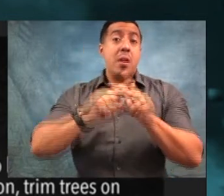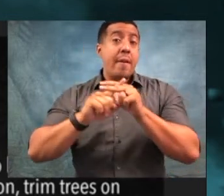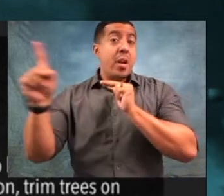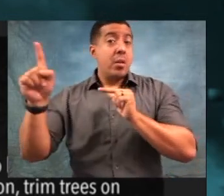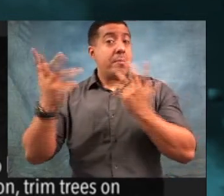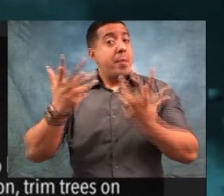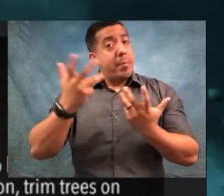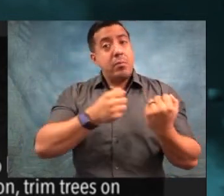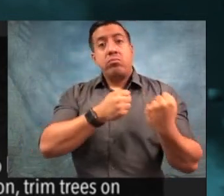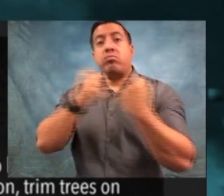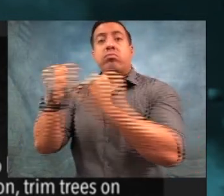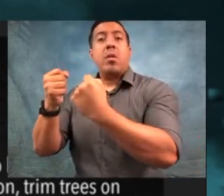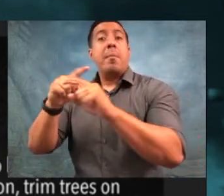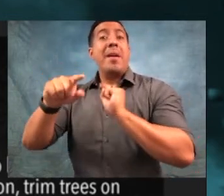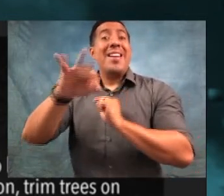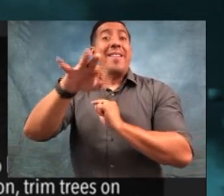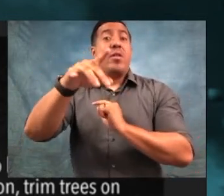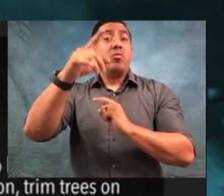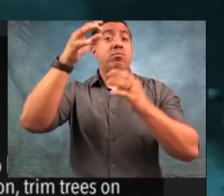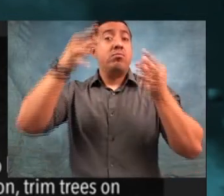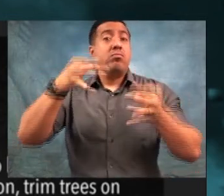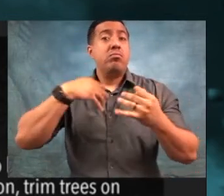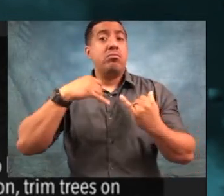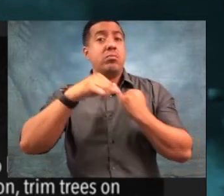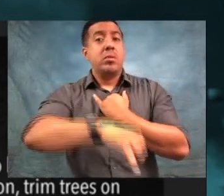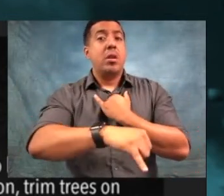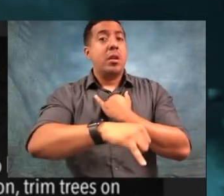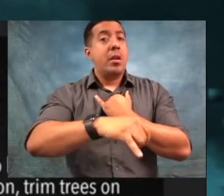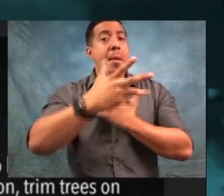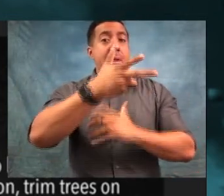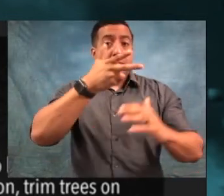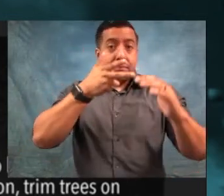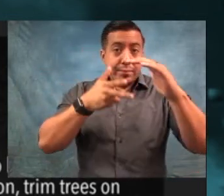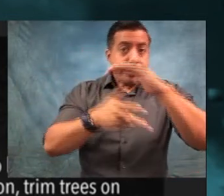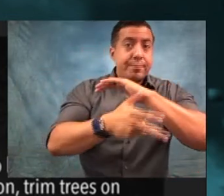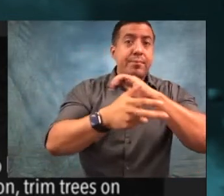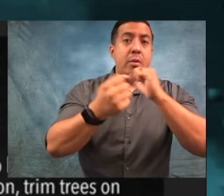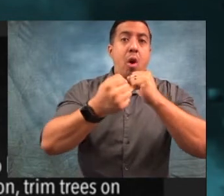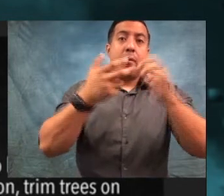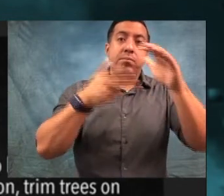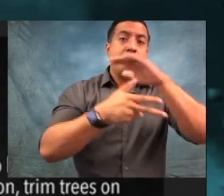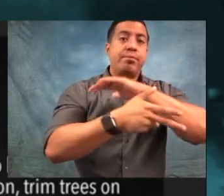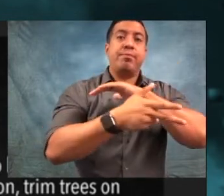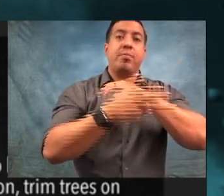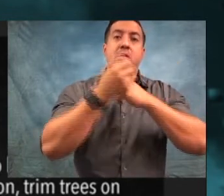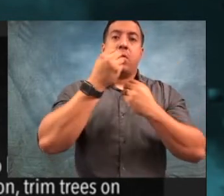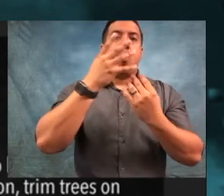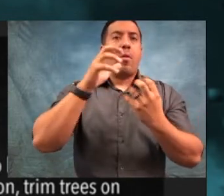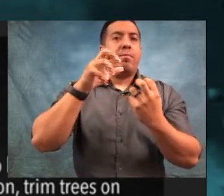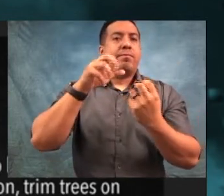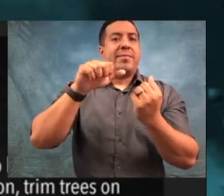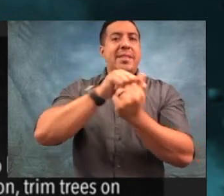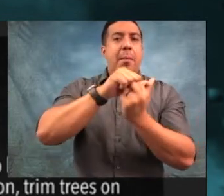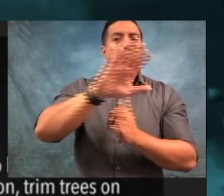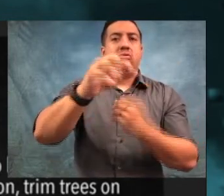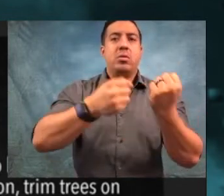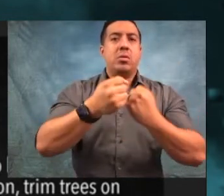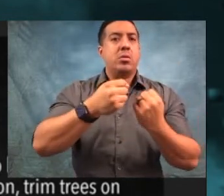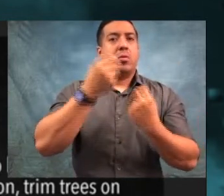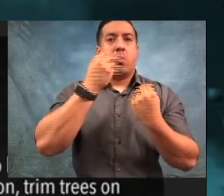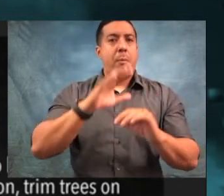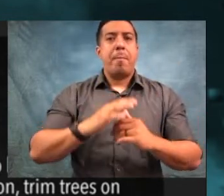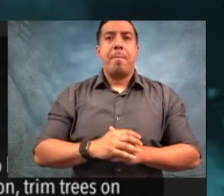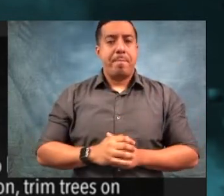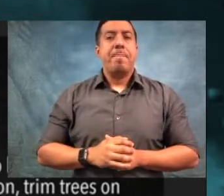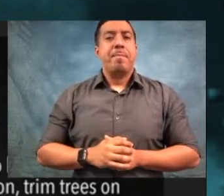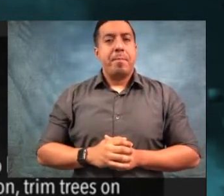it with you for evacuation, but if you are staying, get that into a garage if you can to